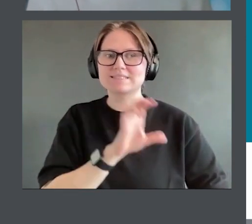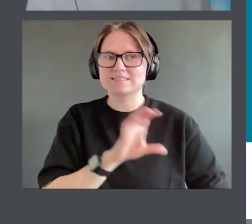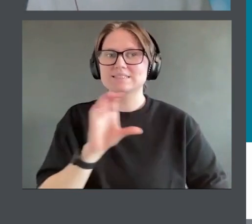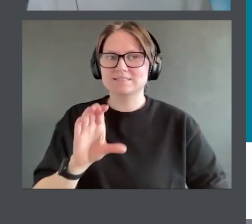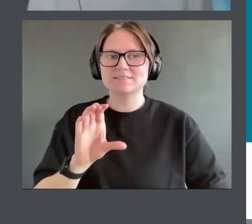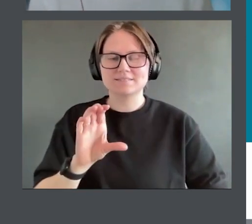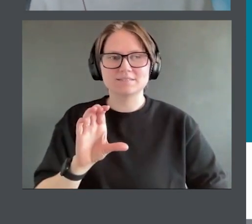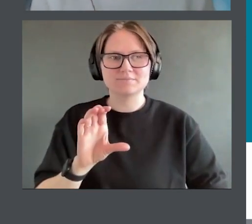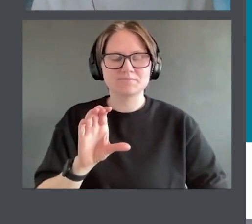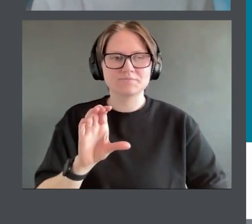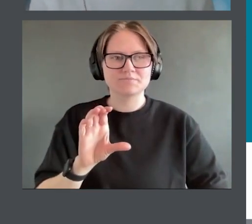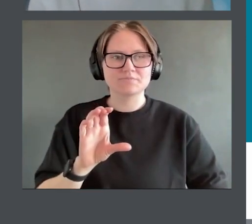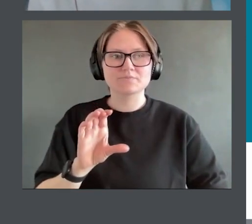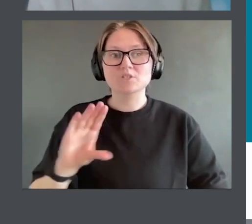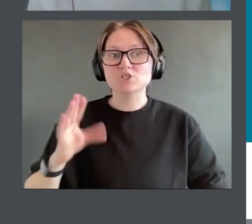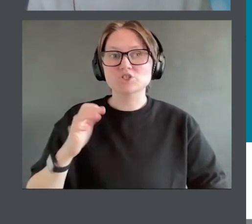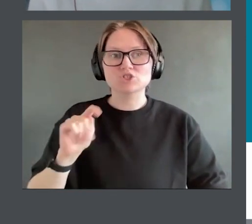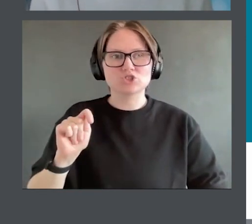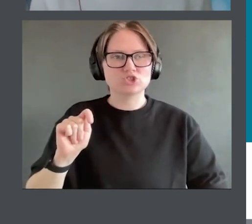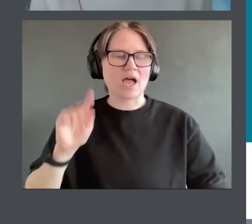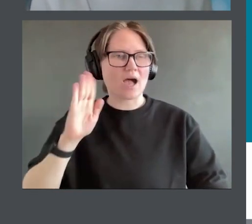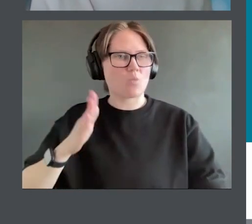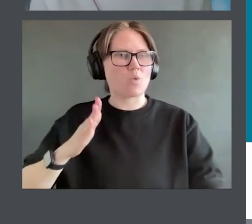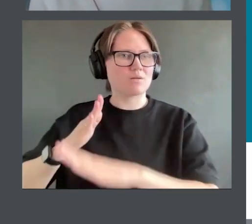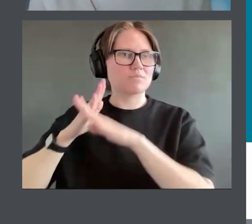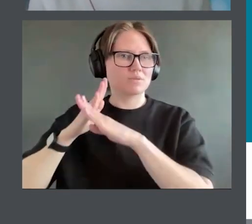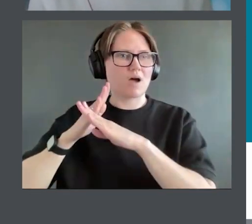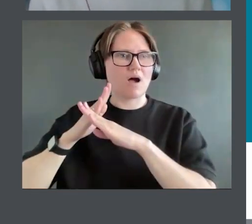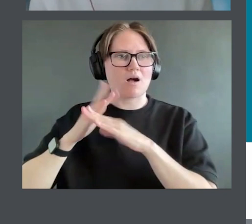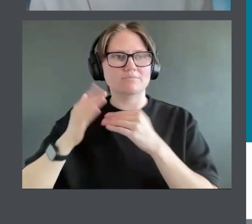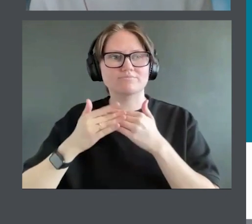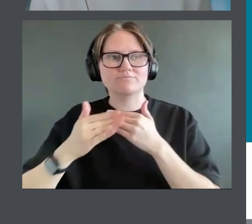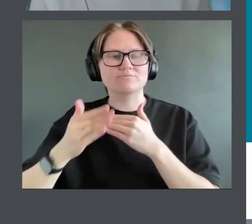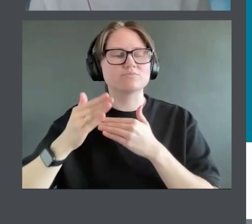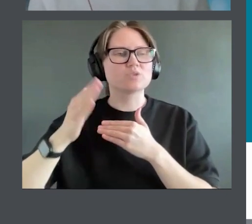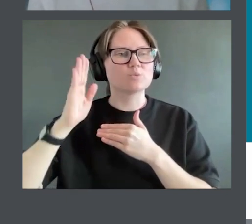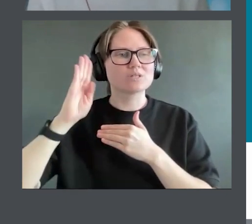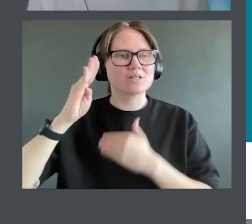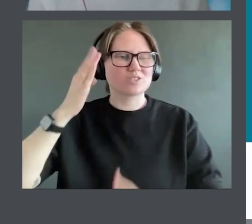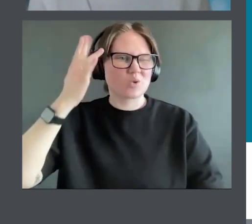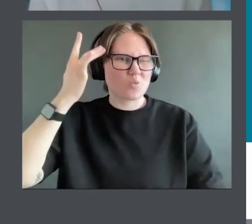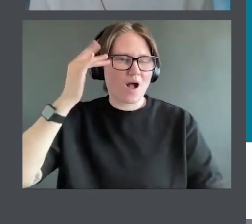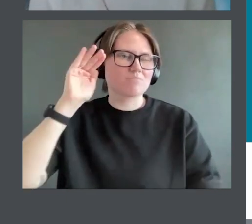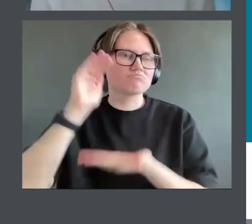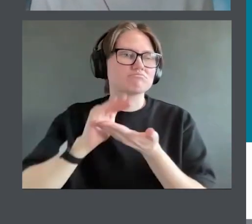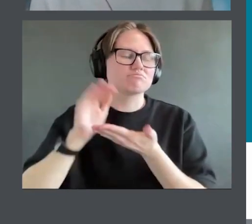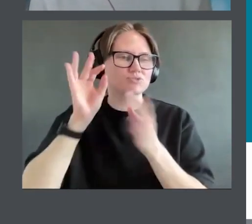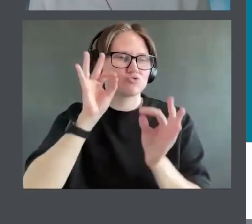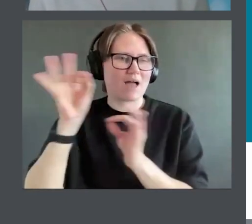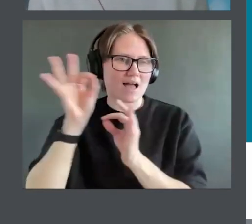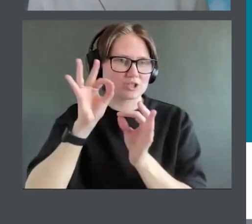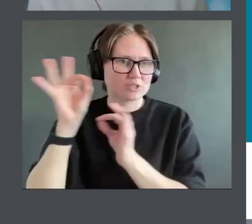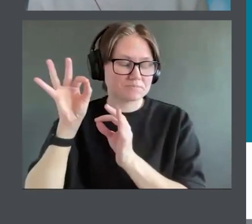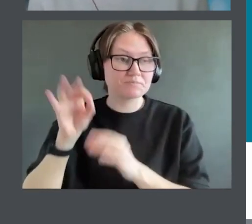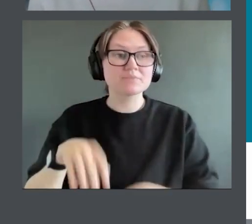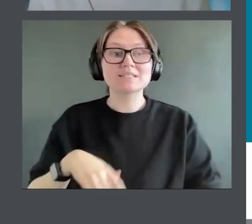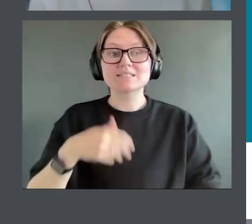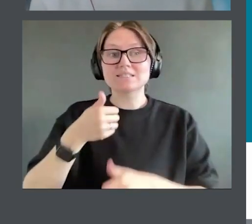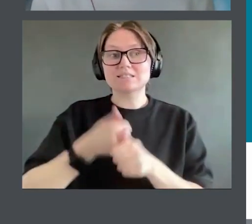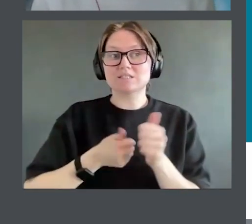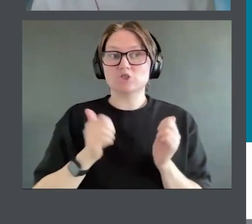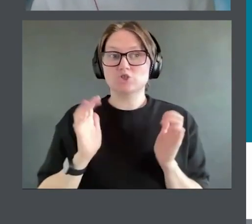to disable chat during the presentation just to reduce distractions. And each talk is going to be followed